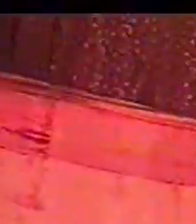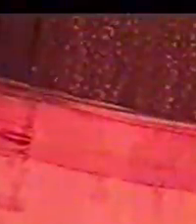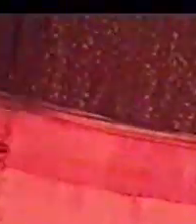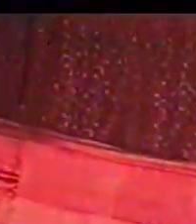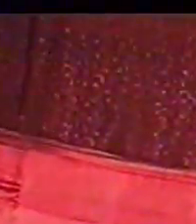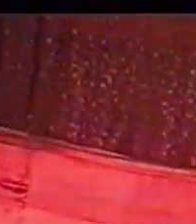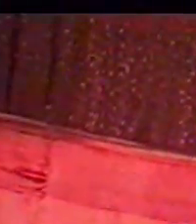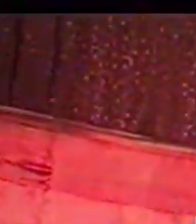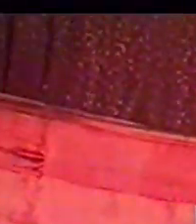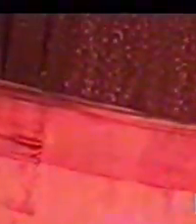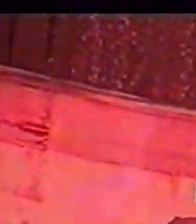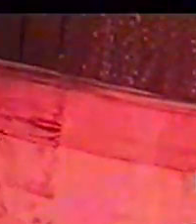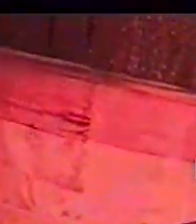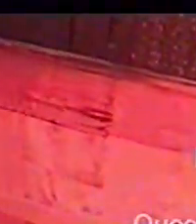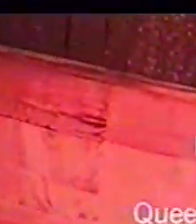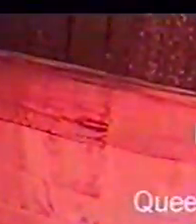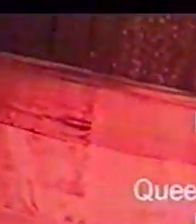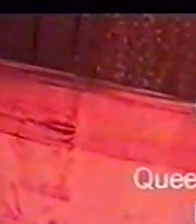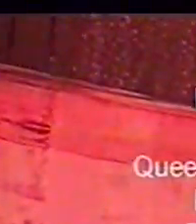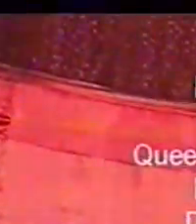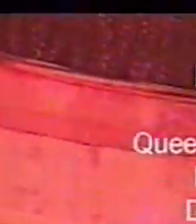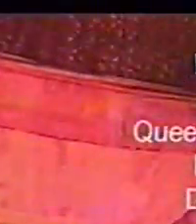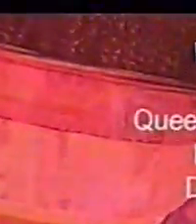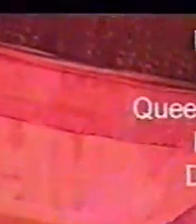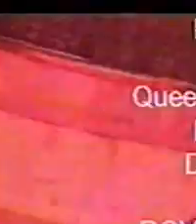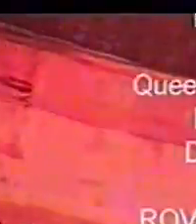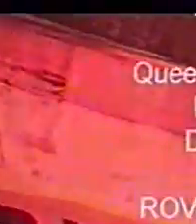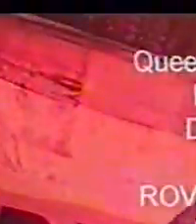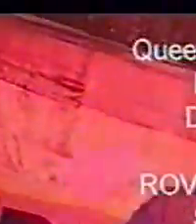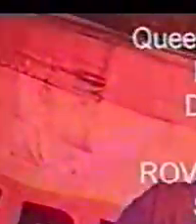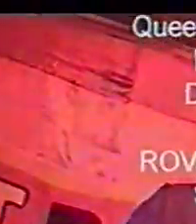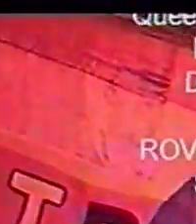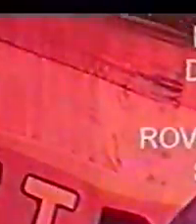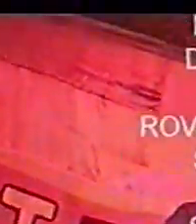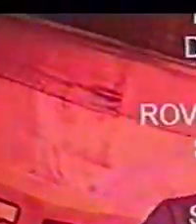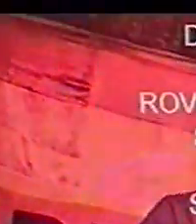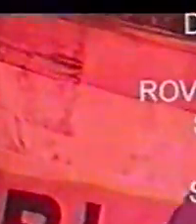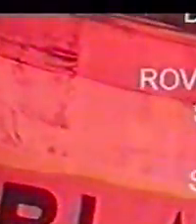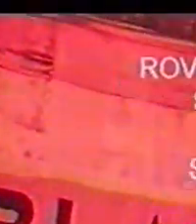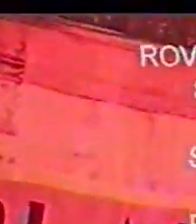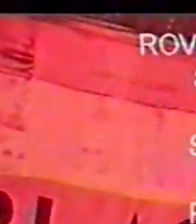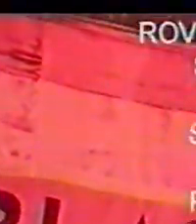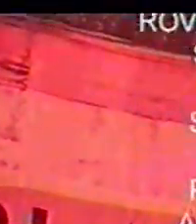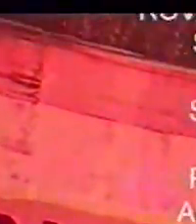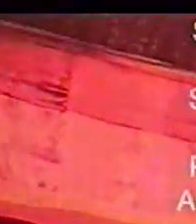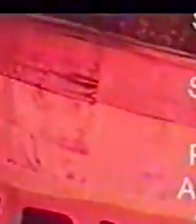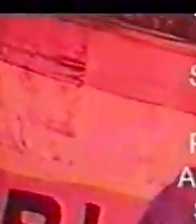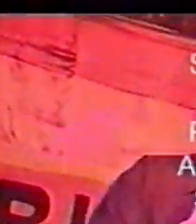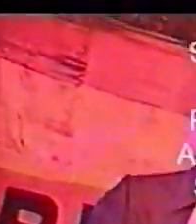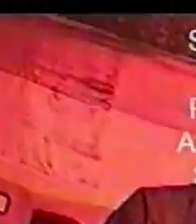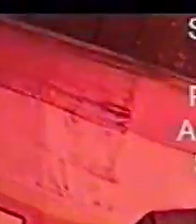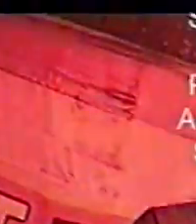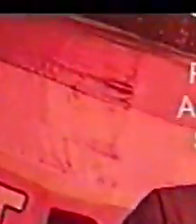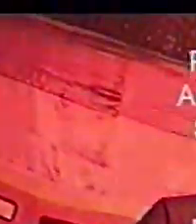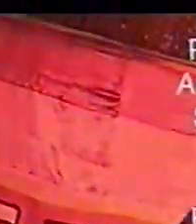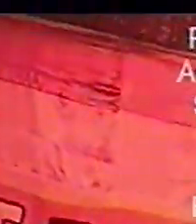be my lady. Good luck charm. I want you to see tonight. I want a